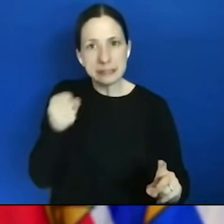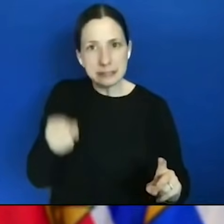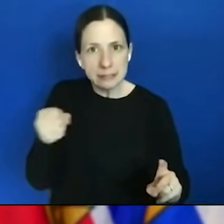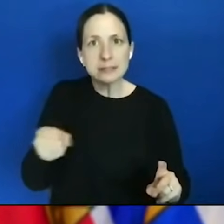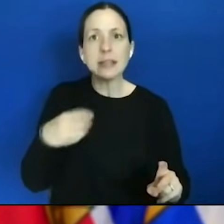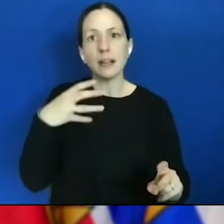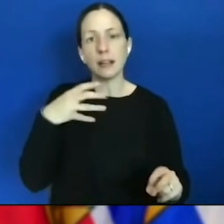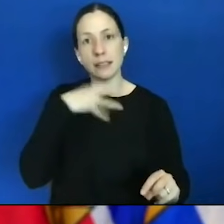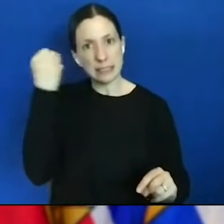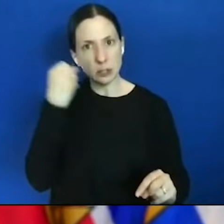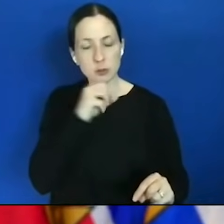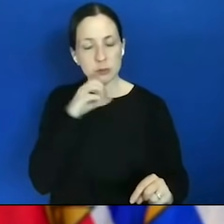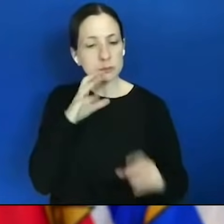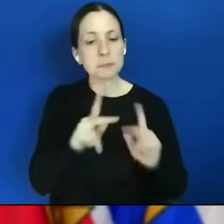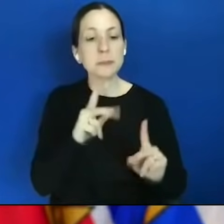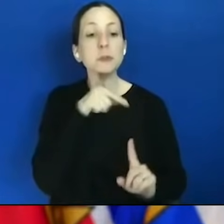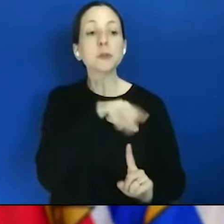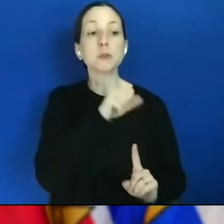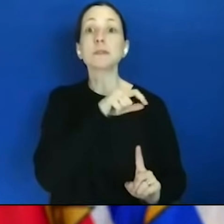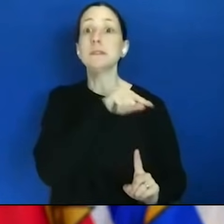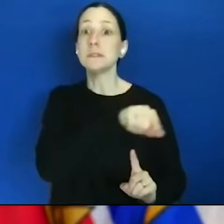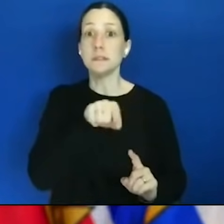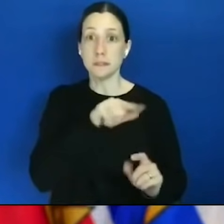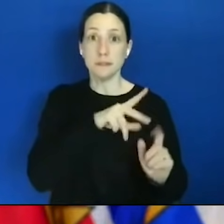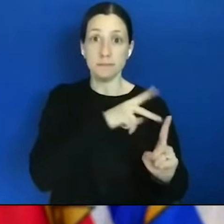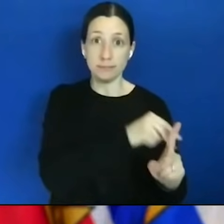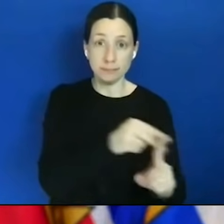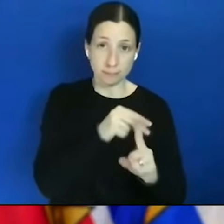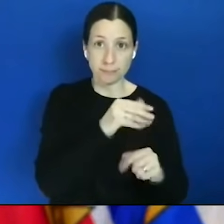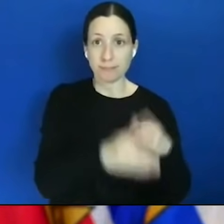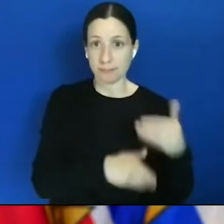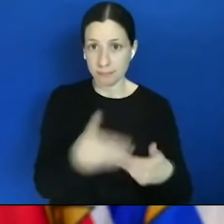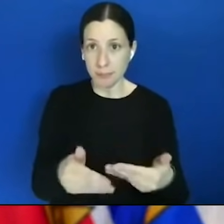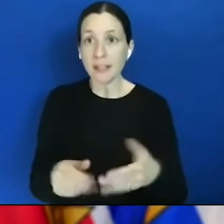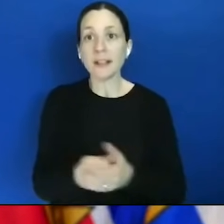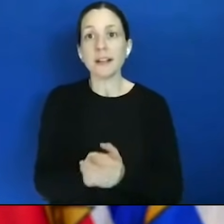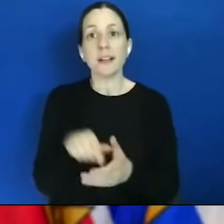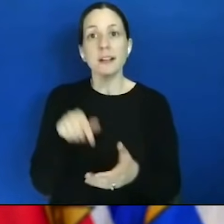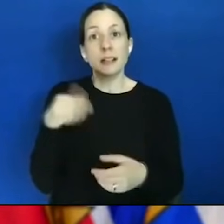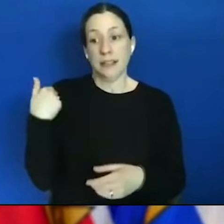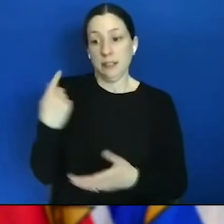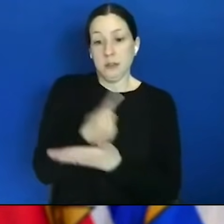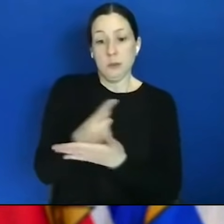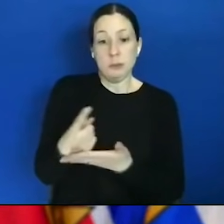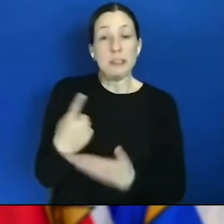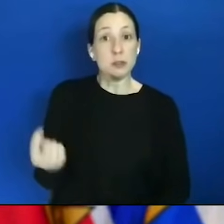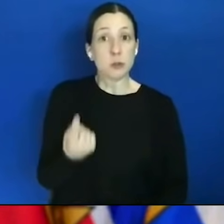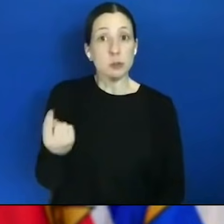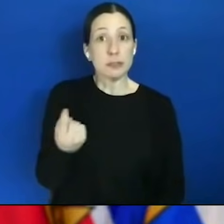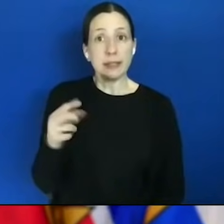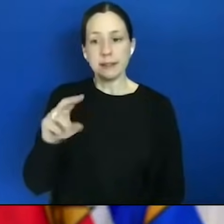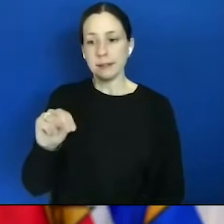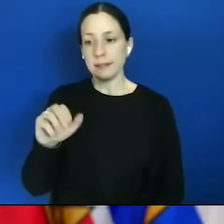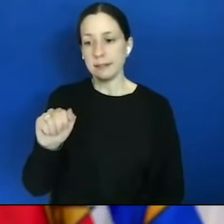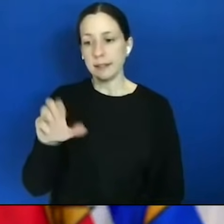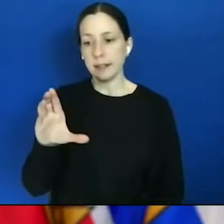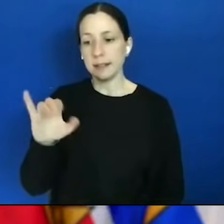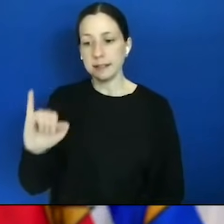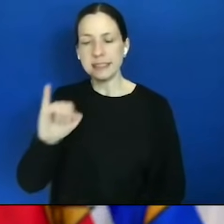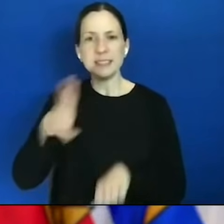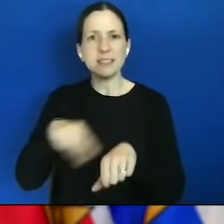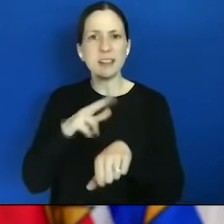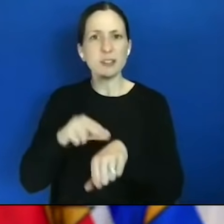actively going on all week. On Tuesday of this week, the National Advisory Committee on Immunization